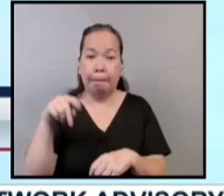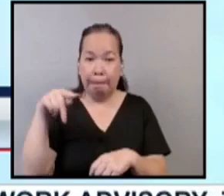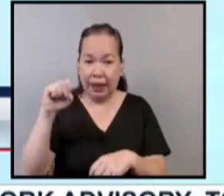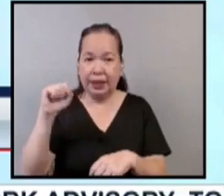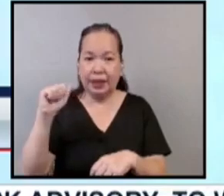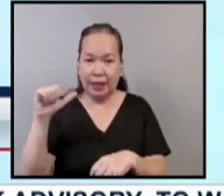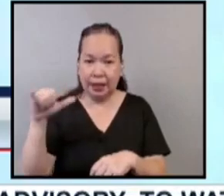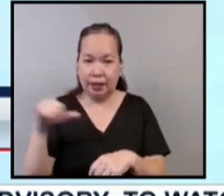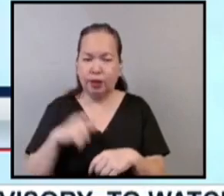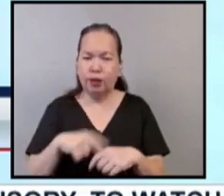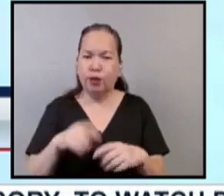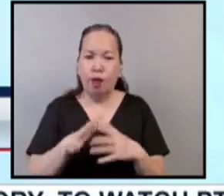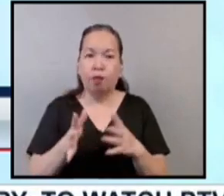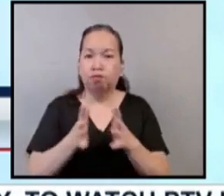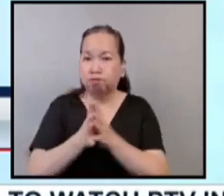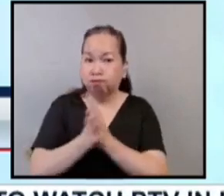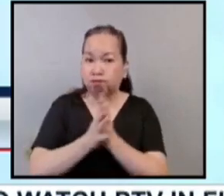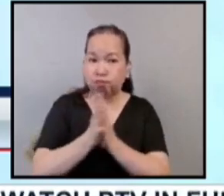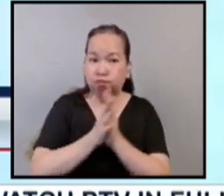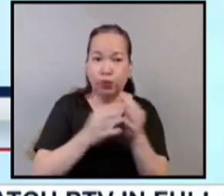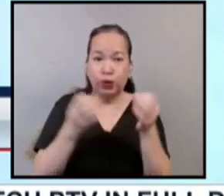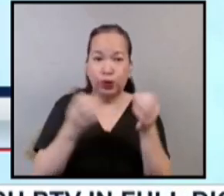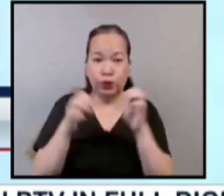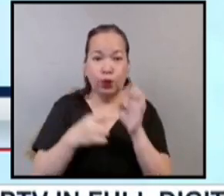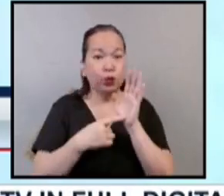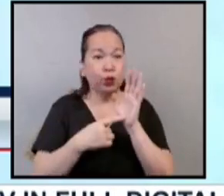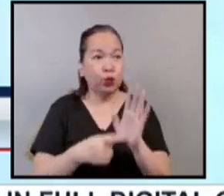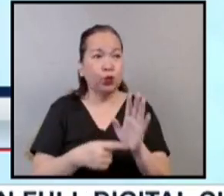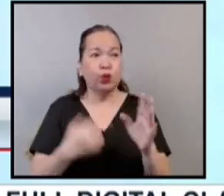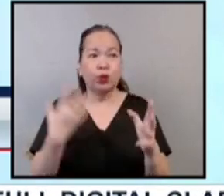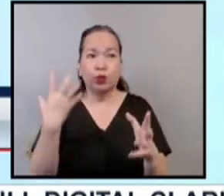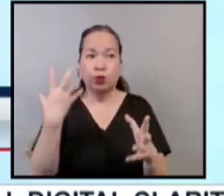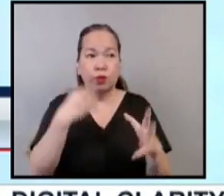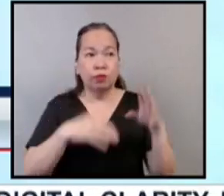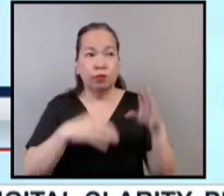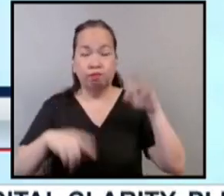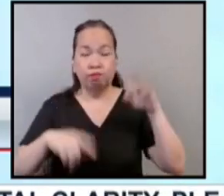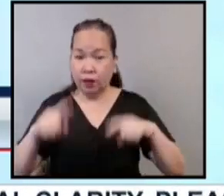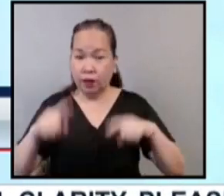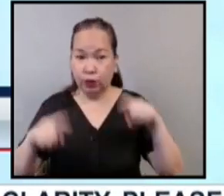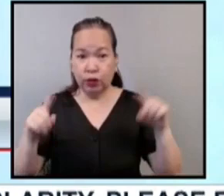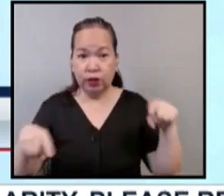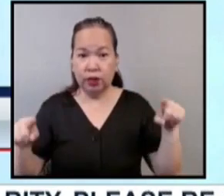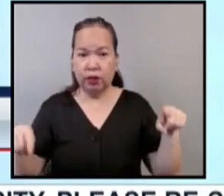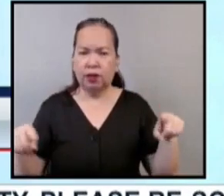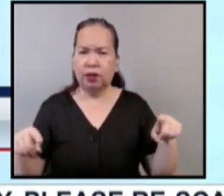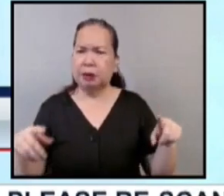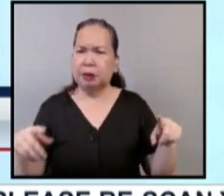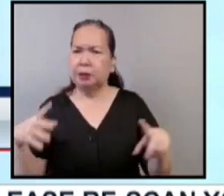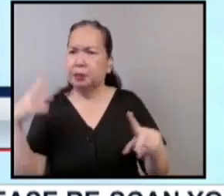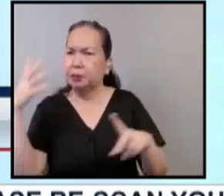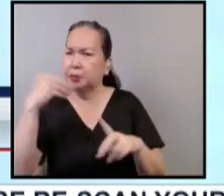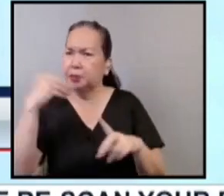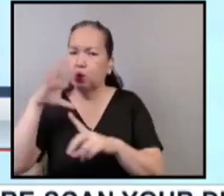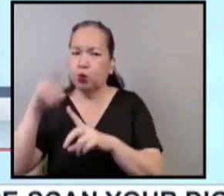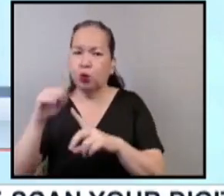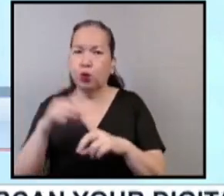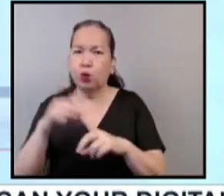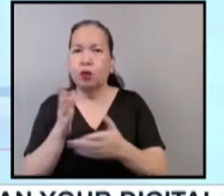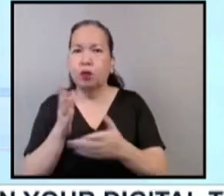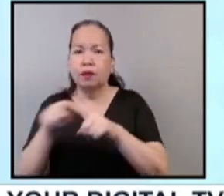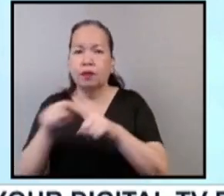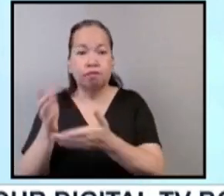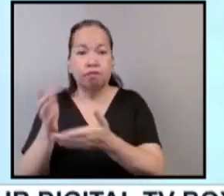will showcase the richness and diversity of our country's destination, experiences, and